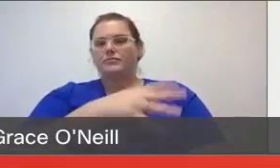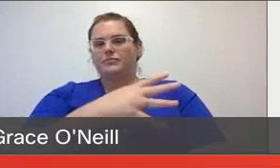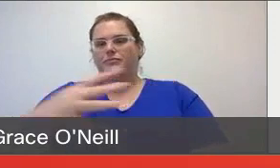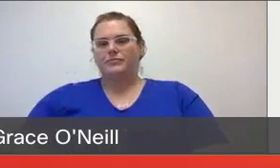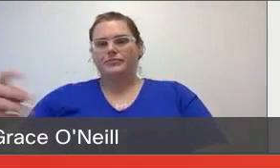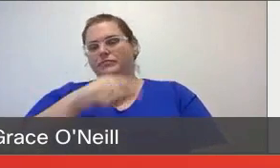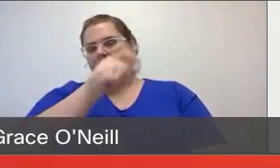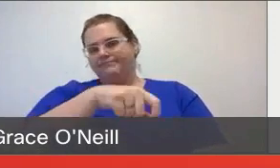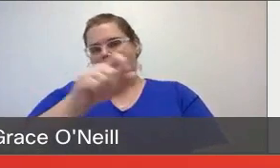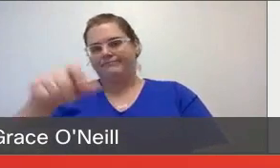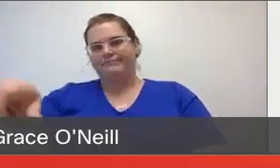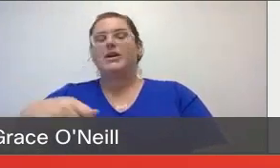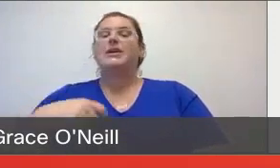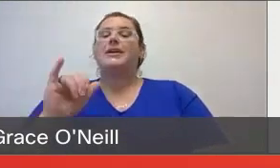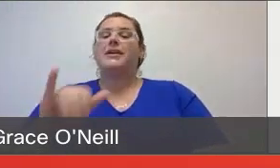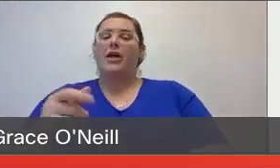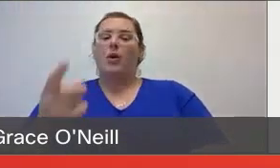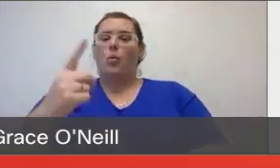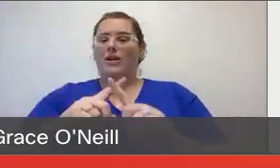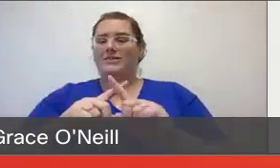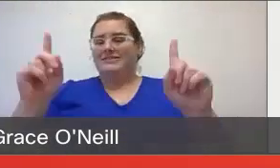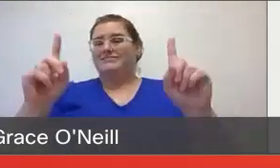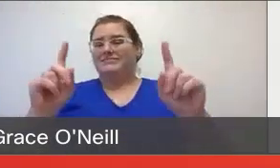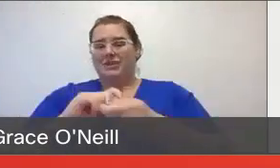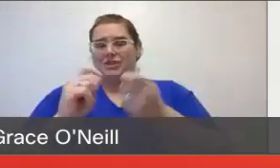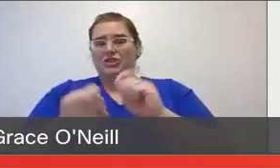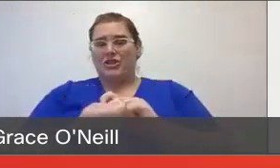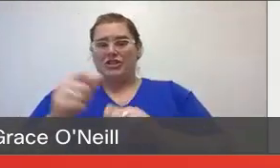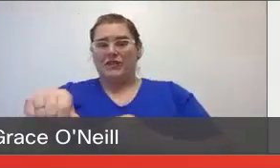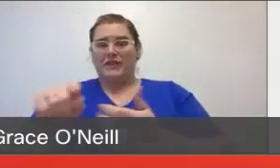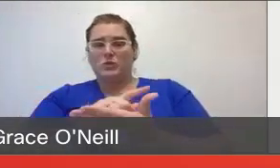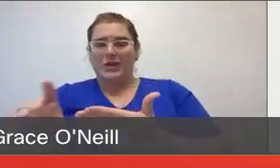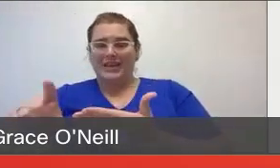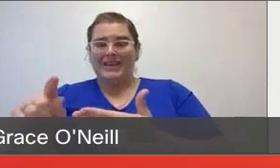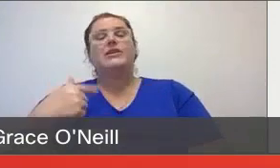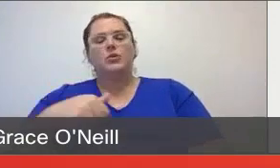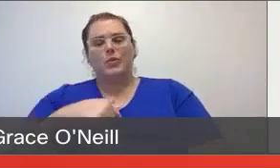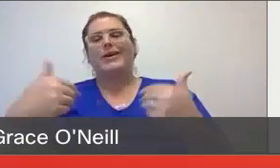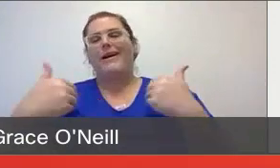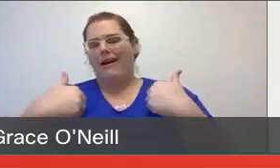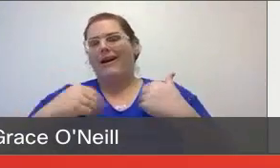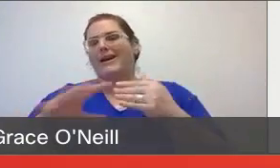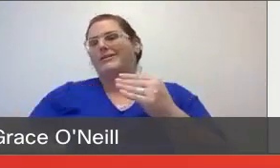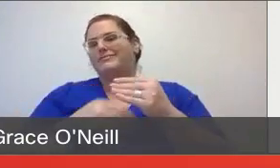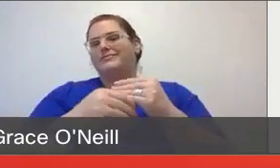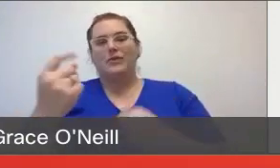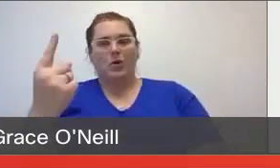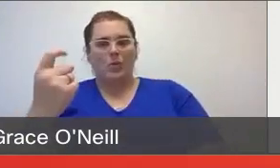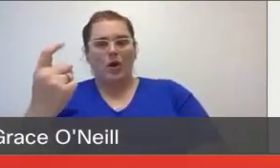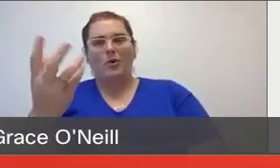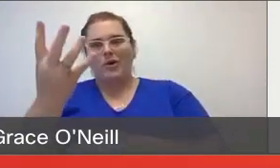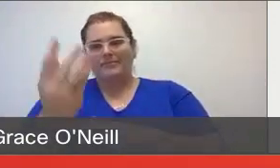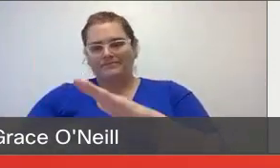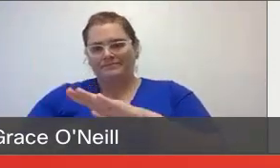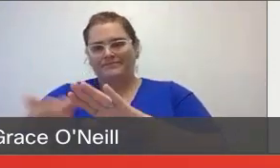The one change that we did have this week is that we did have another death, although it is a death of a person who had